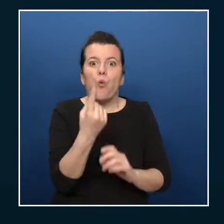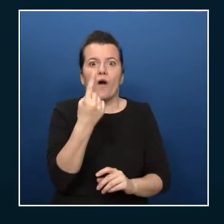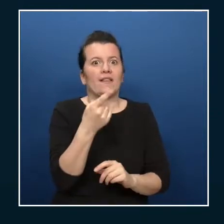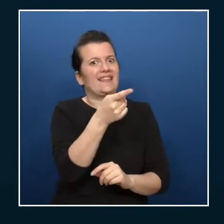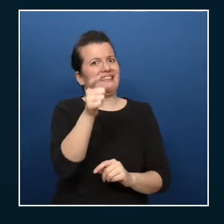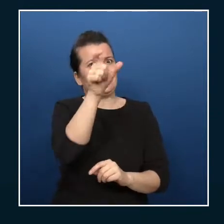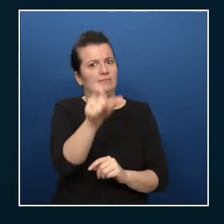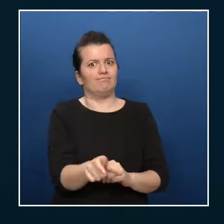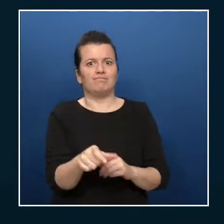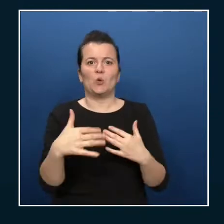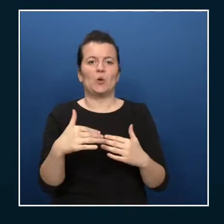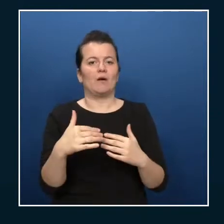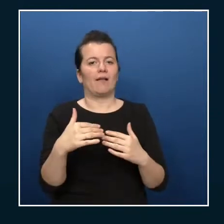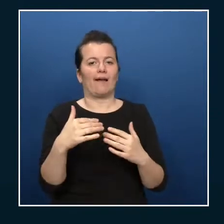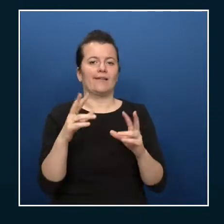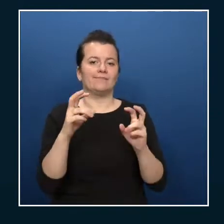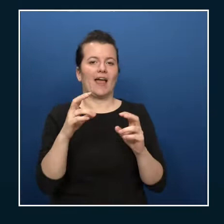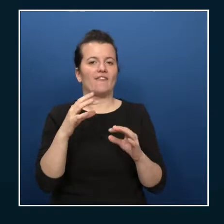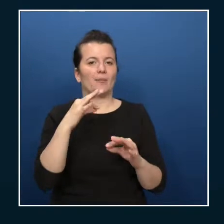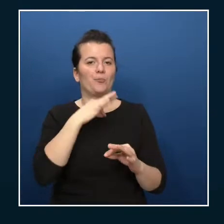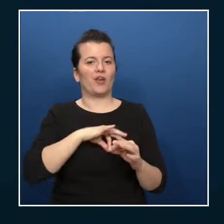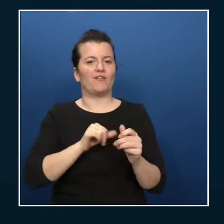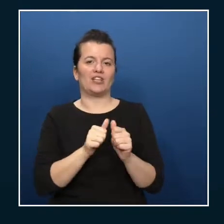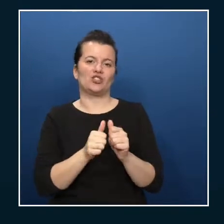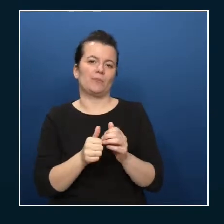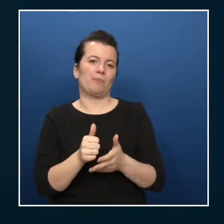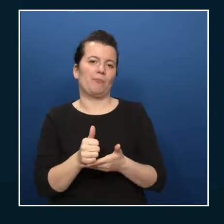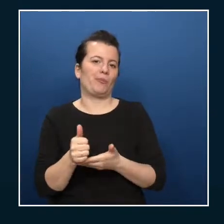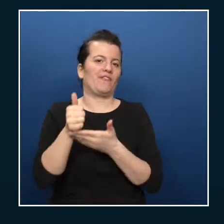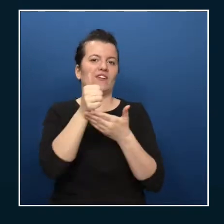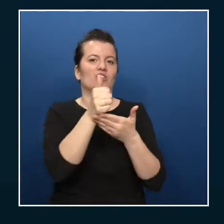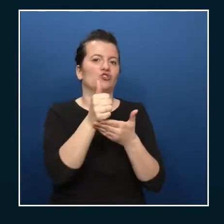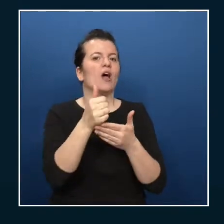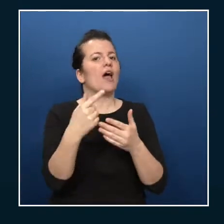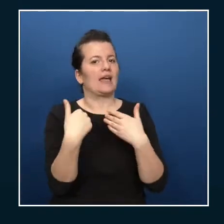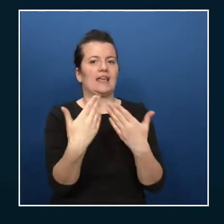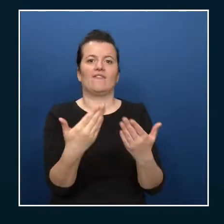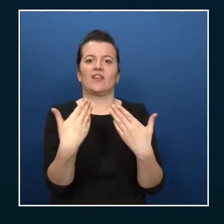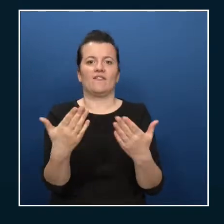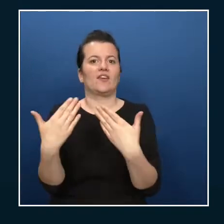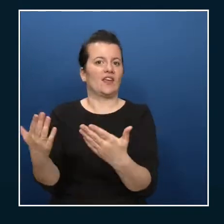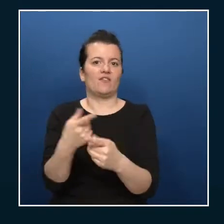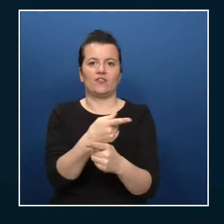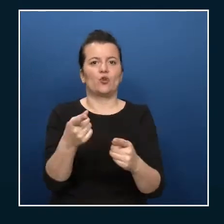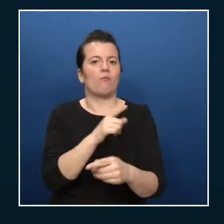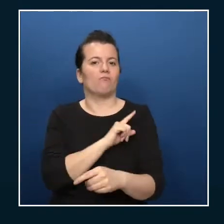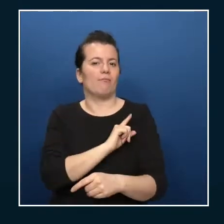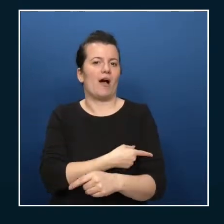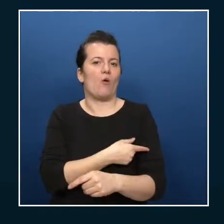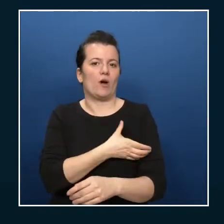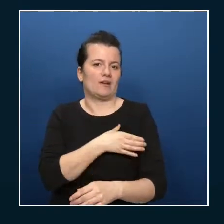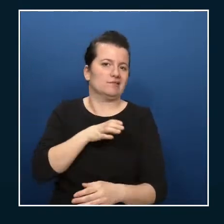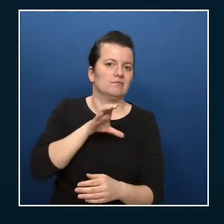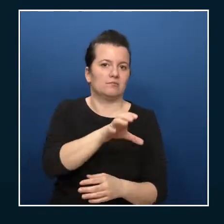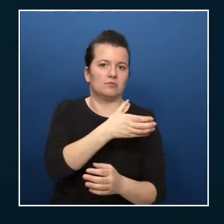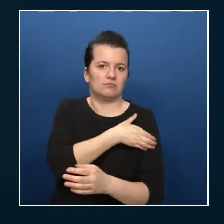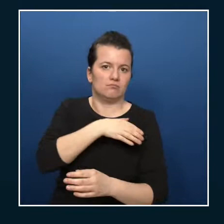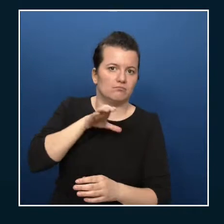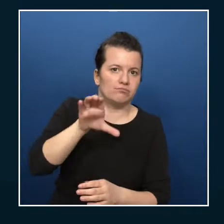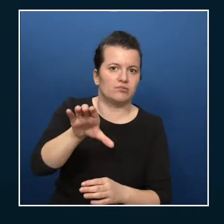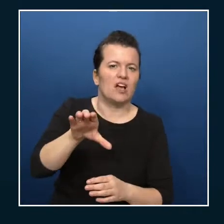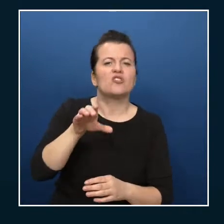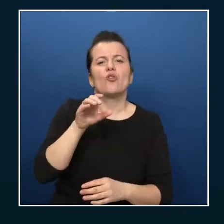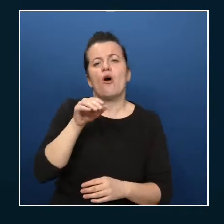as well. But at least your privileged users with more power, you should always use MFA. And if you look